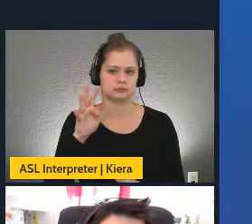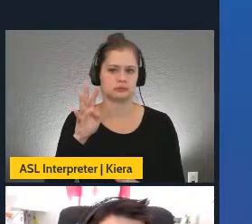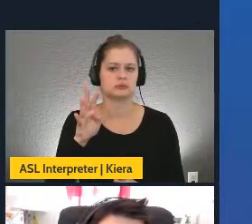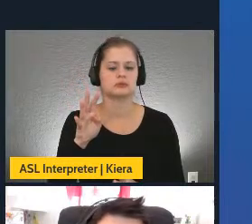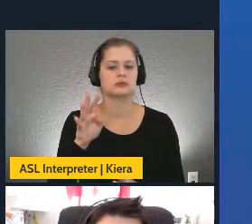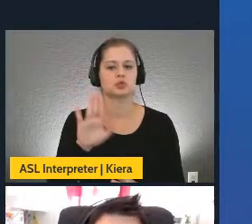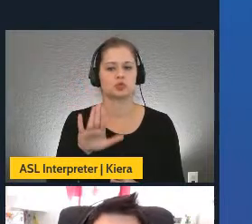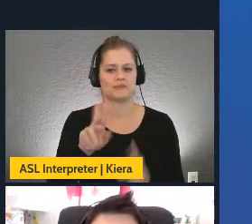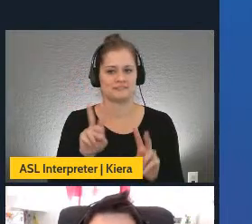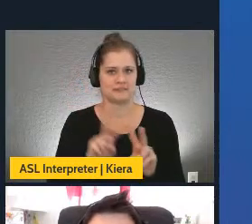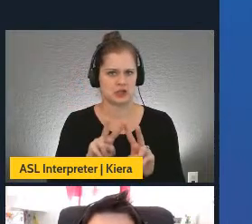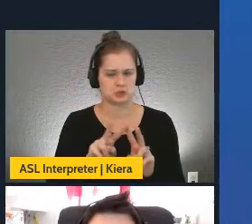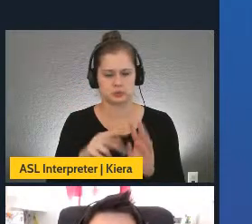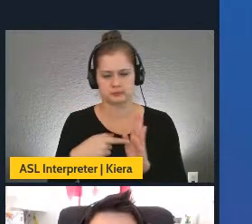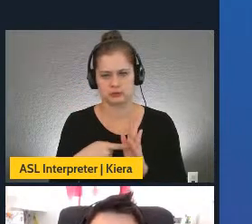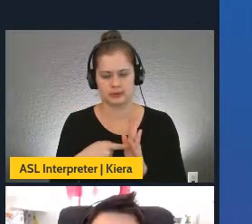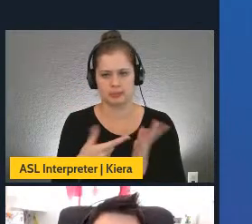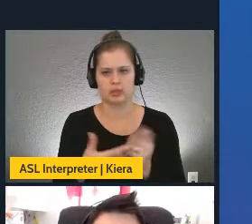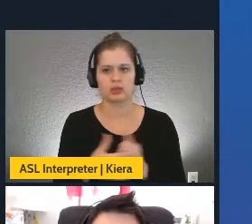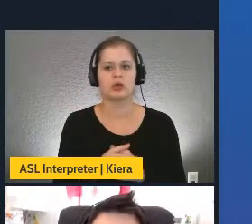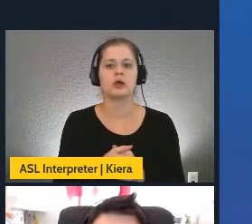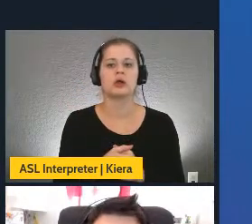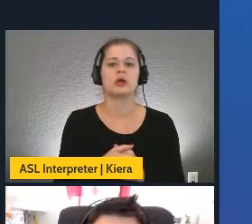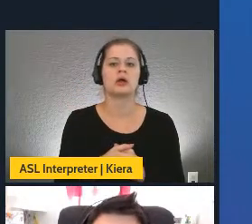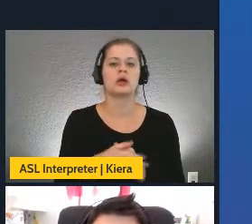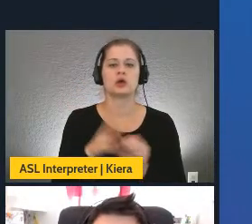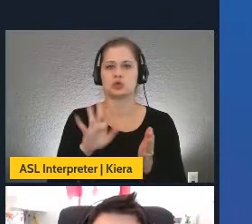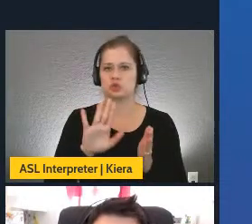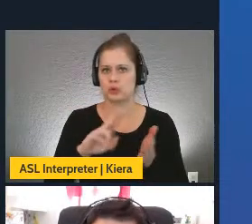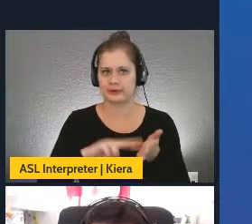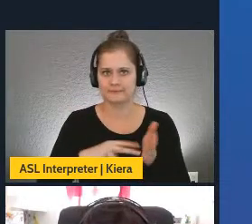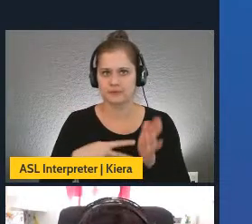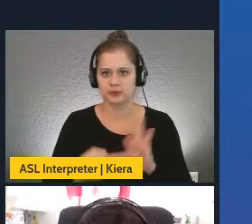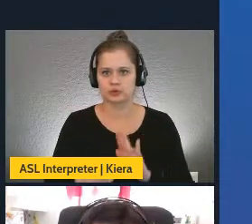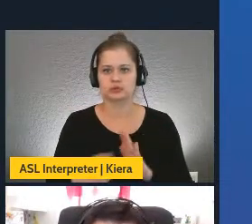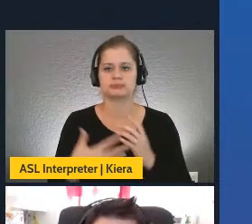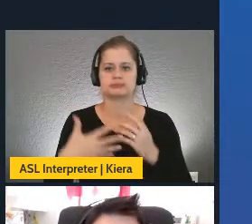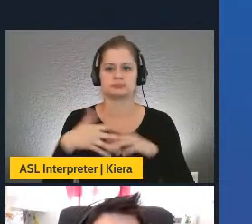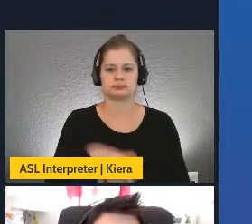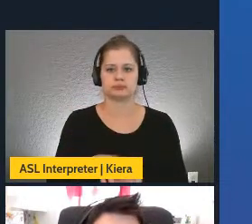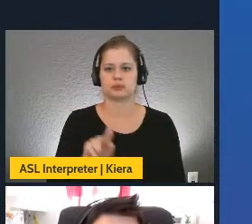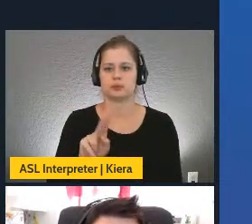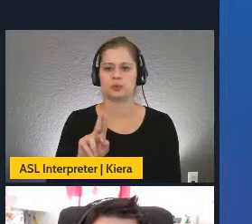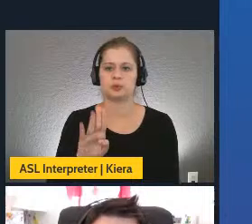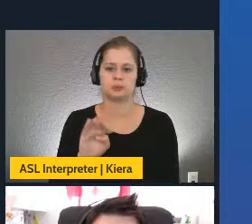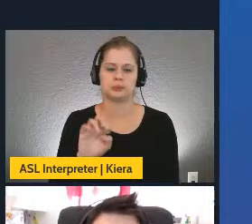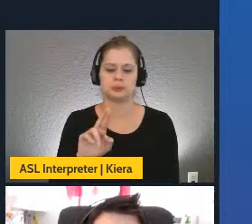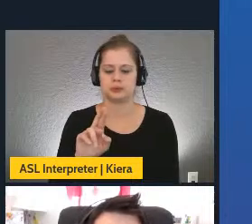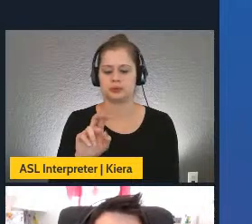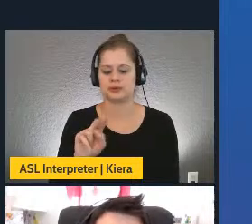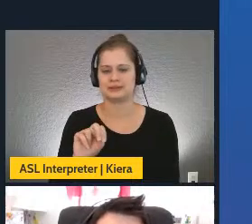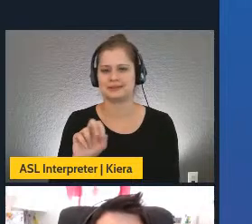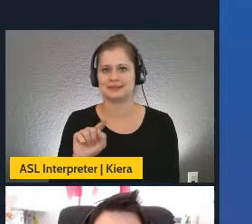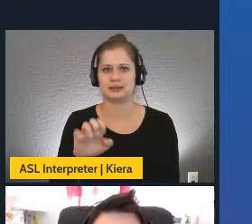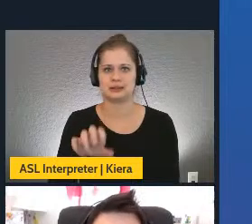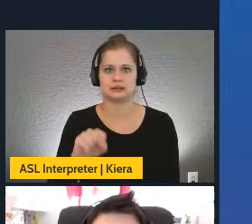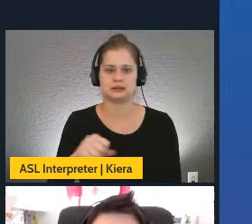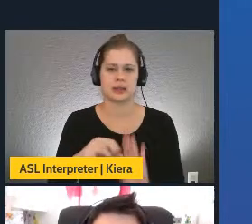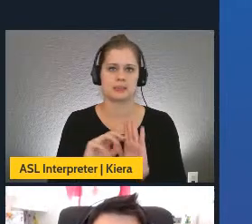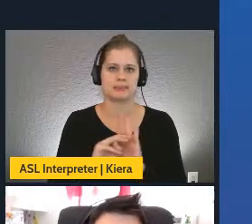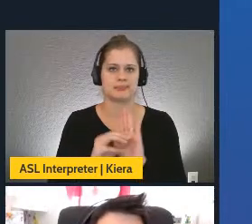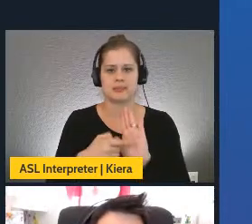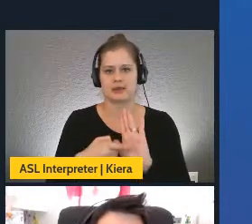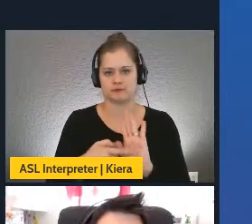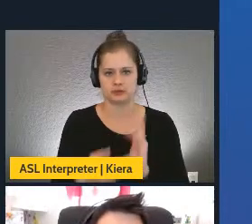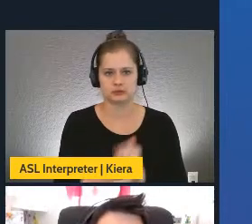your values, let's say, your definitions into standard Kubernetes manifests. So first, we're going to see how to create